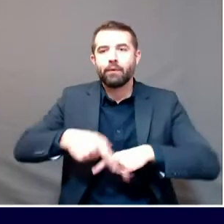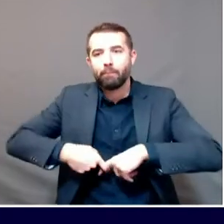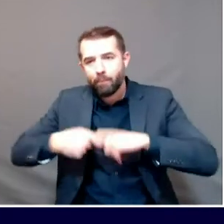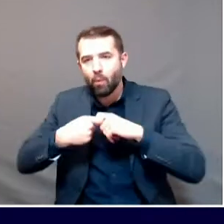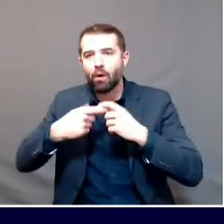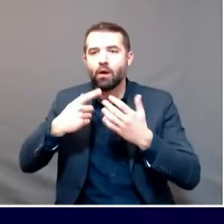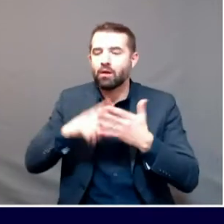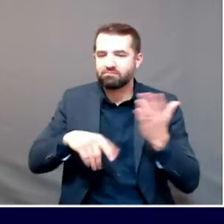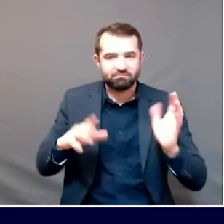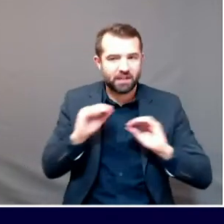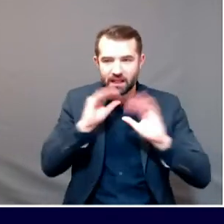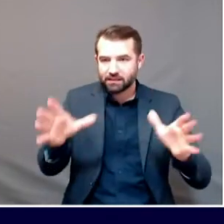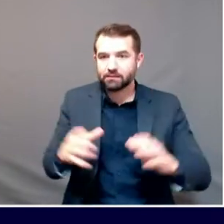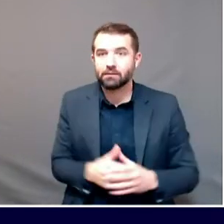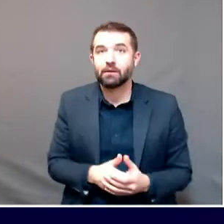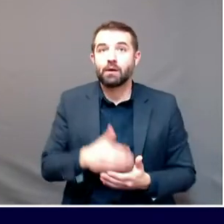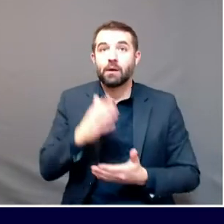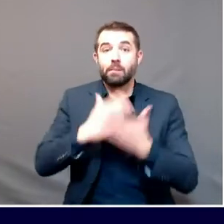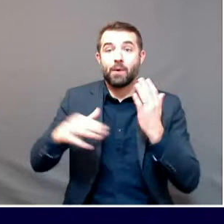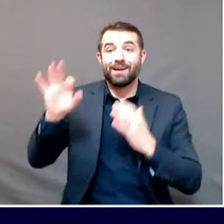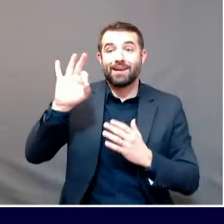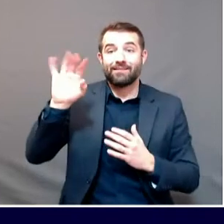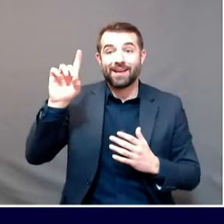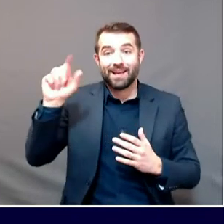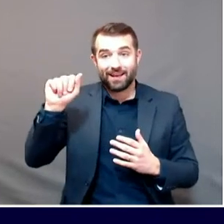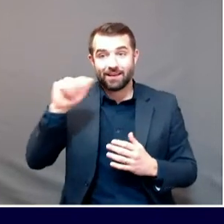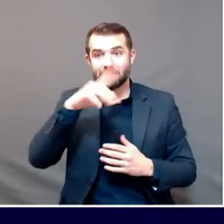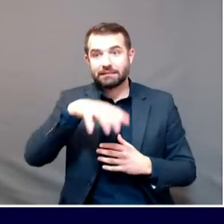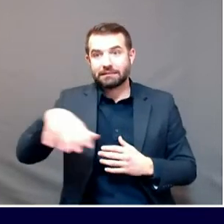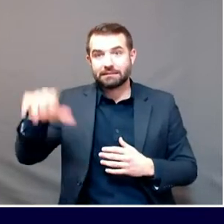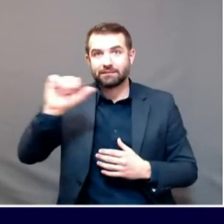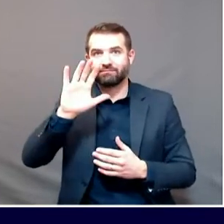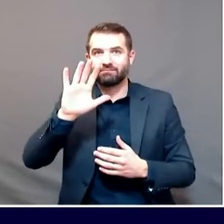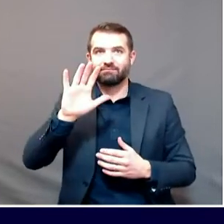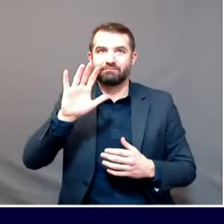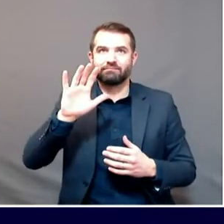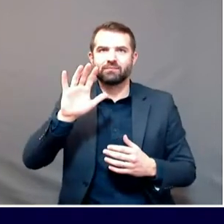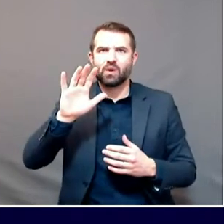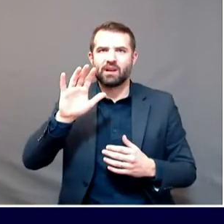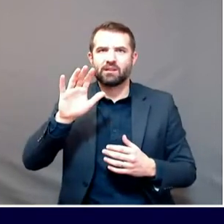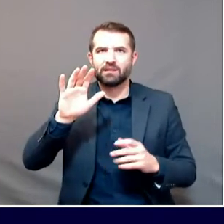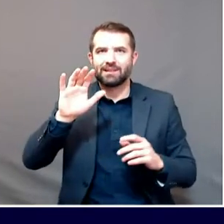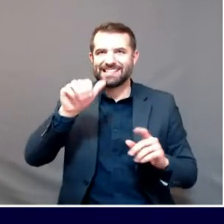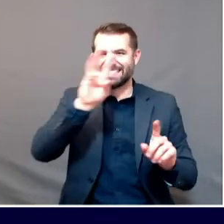10 months, could be initiated because we agreed that this was the top priority.